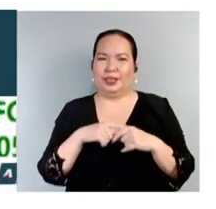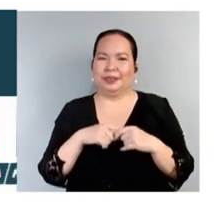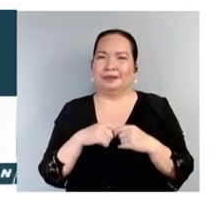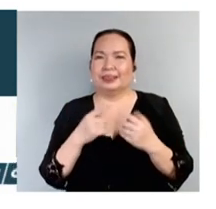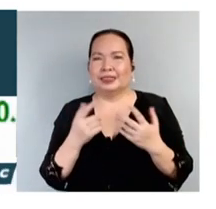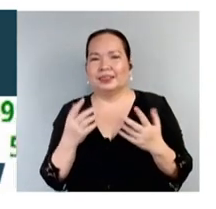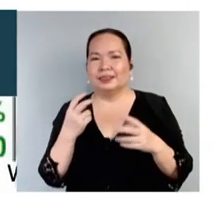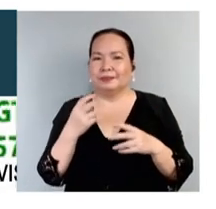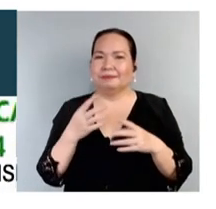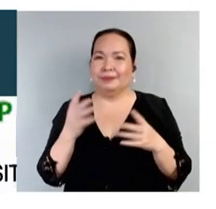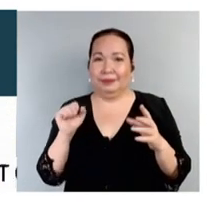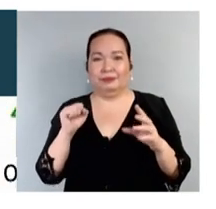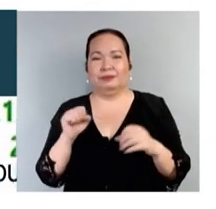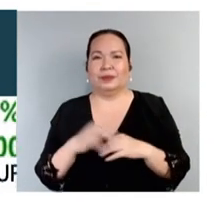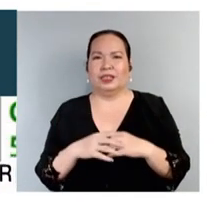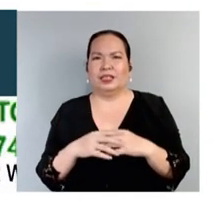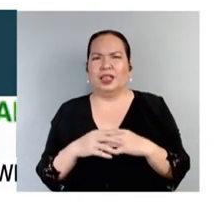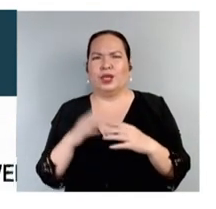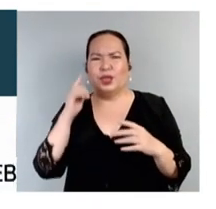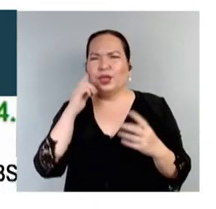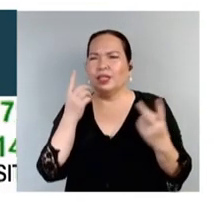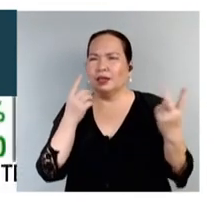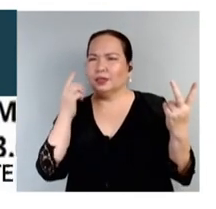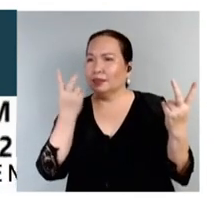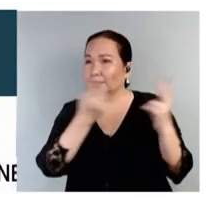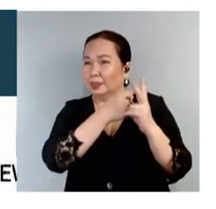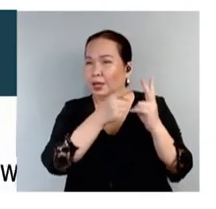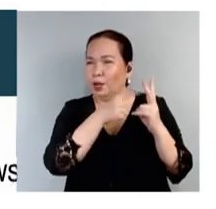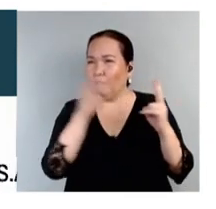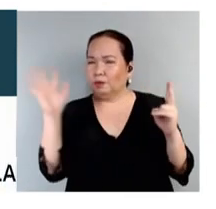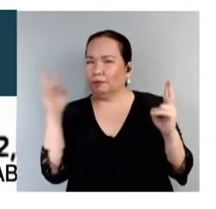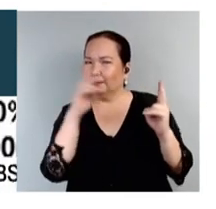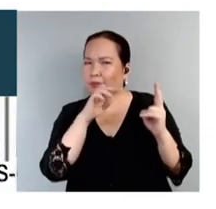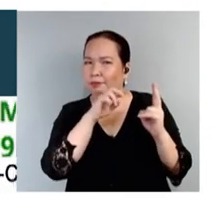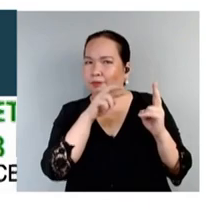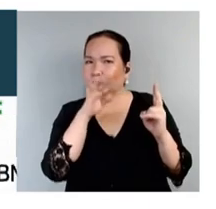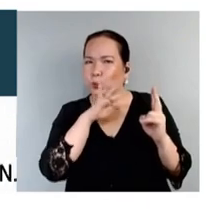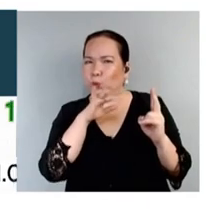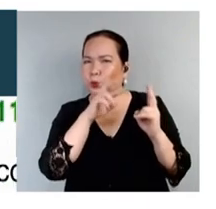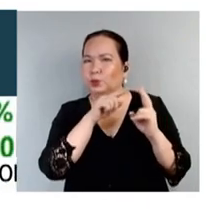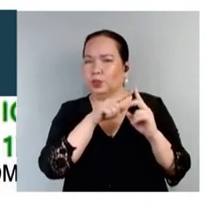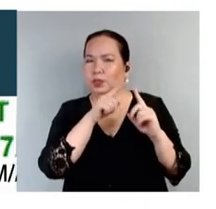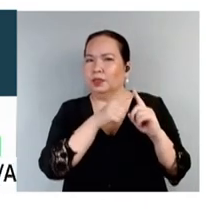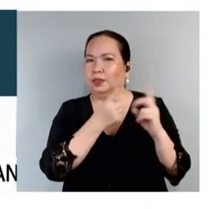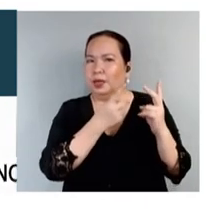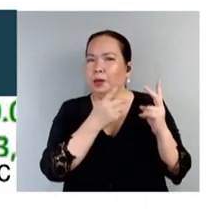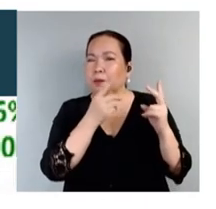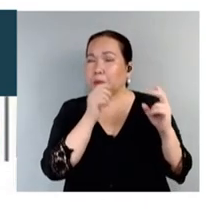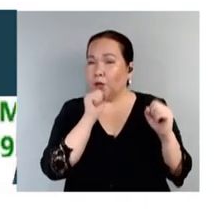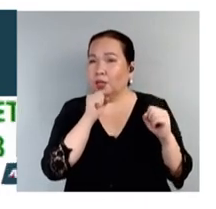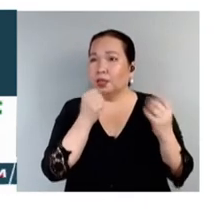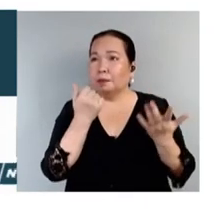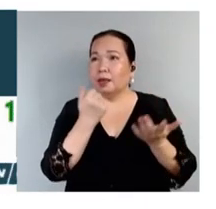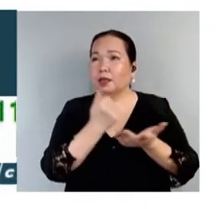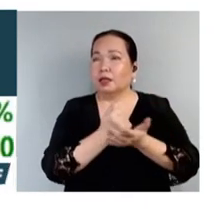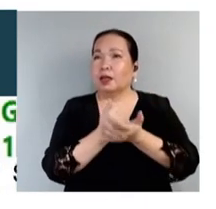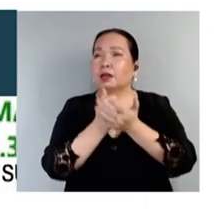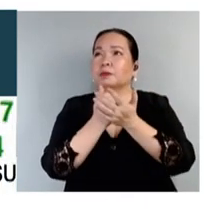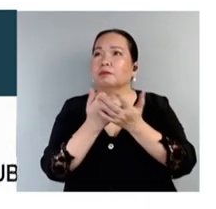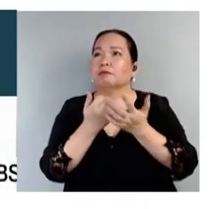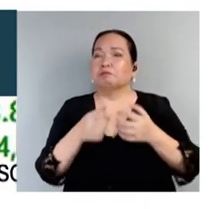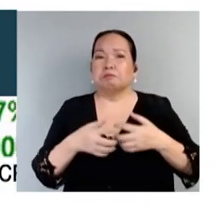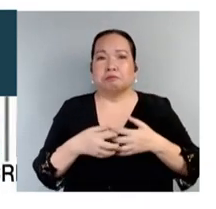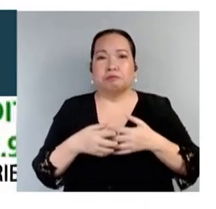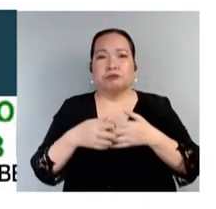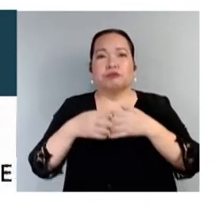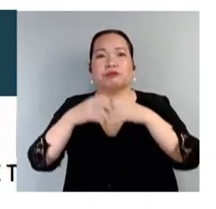What do you think is it about this tandem that could possibly pave the way for rebuilding the country post-pandemic, for the recovery